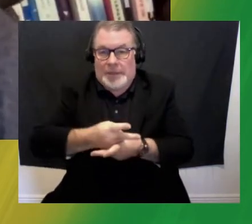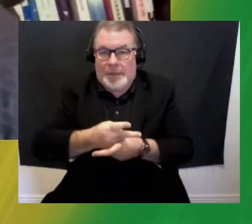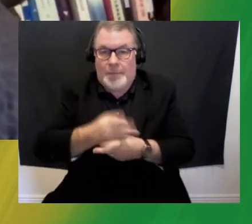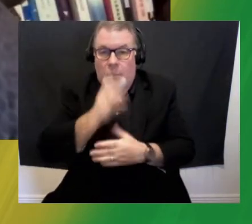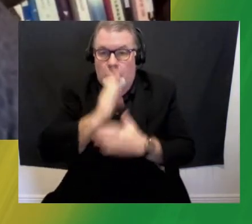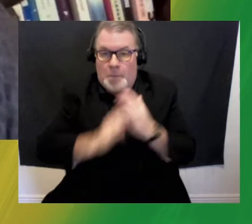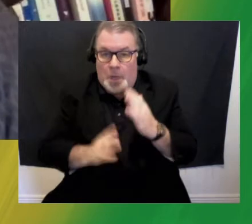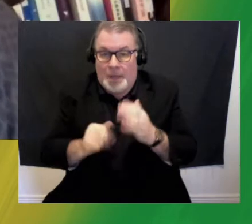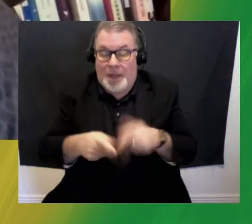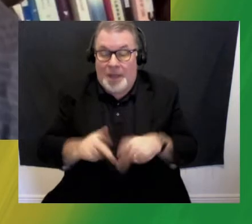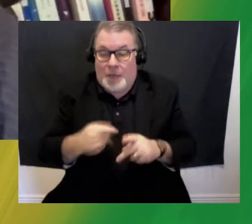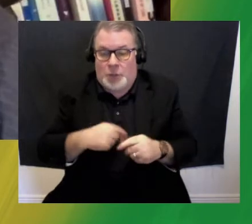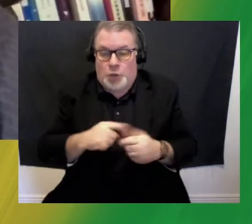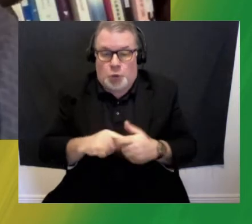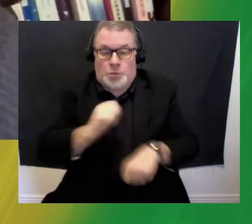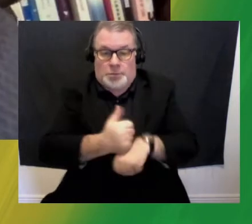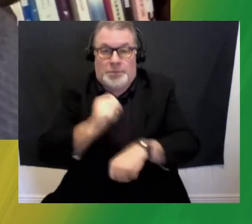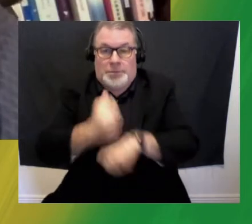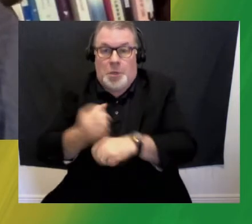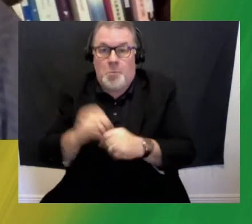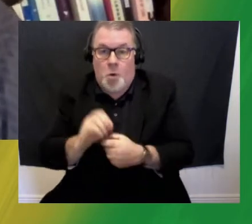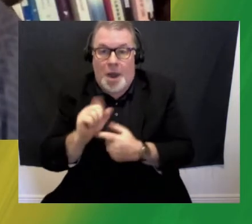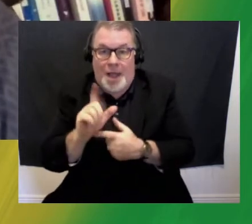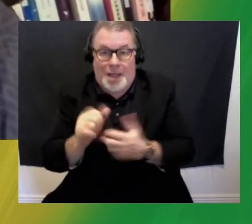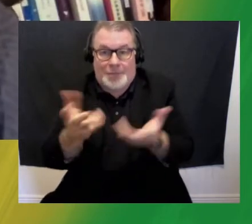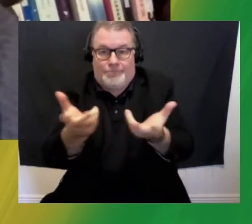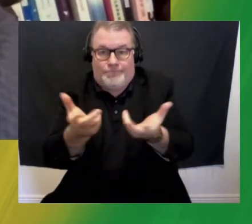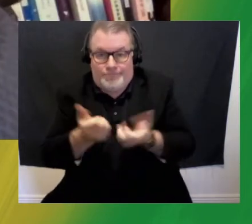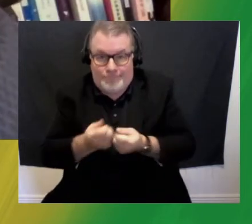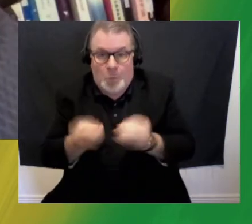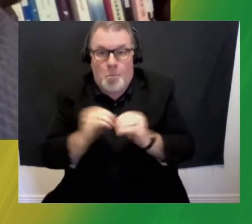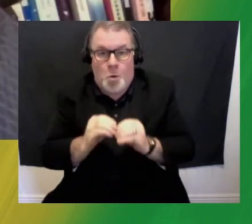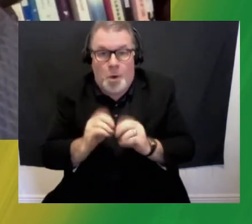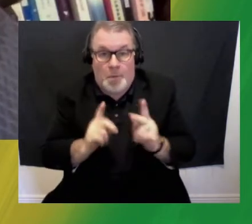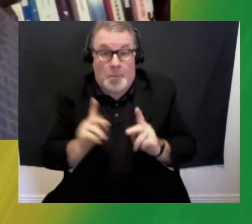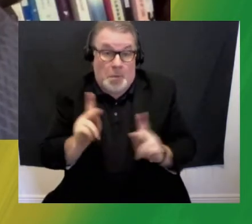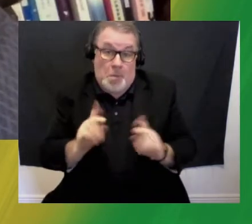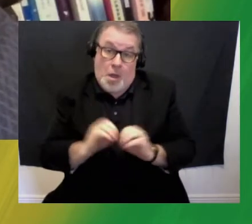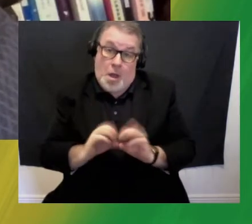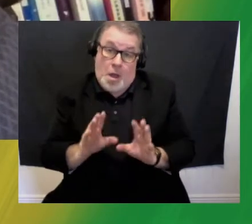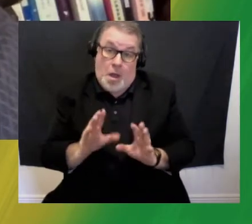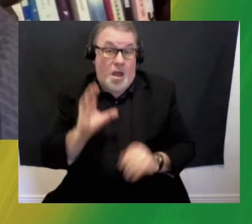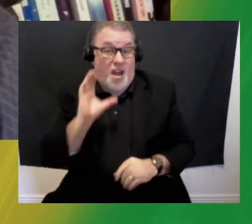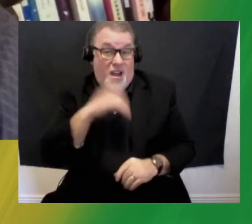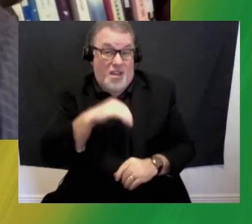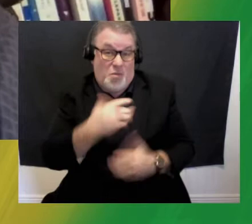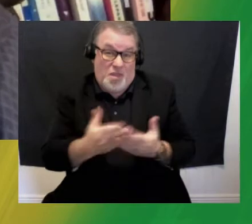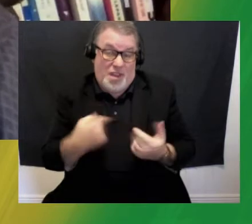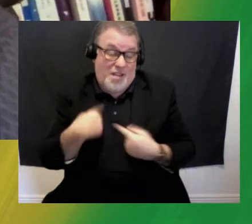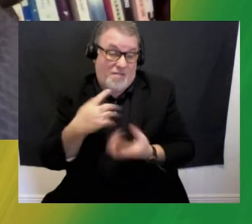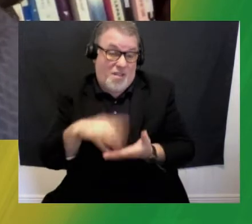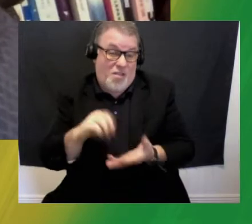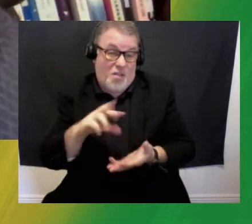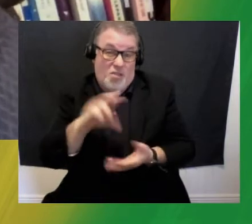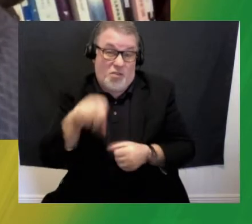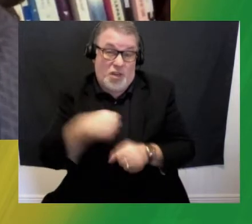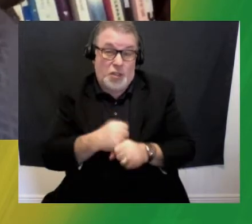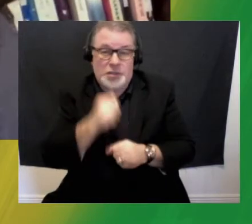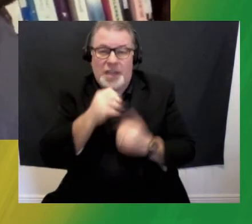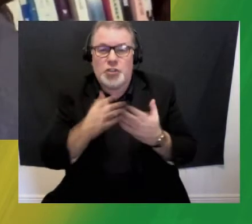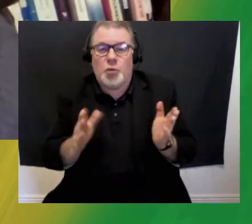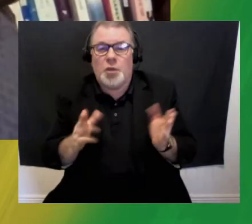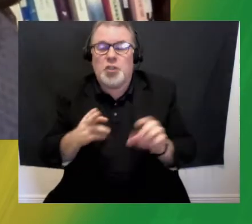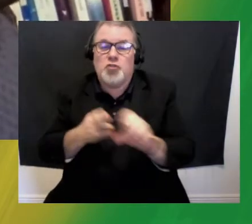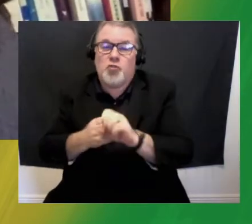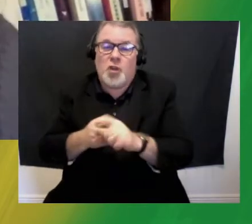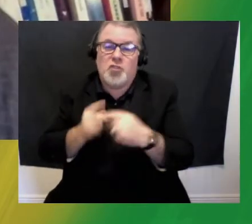more allies, right? To actually bring more people in. People, oddly enough, one thing that I've learned in that 30 years, don't generally join a struggle if